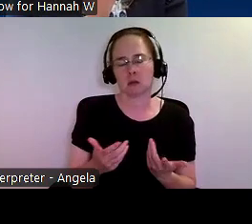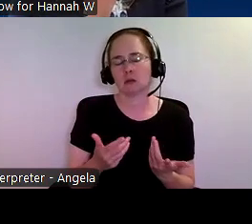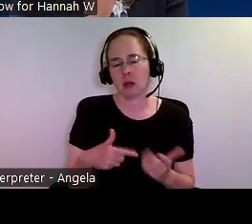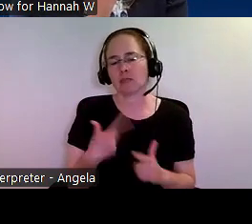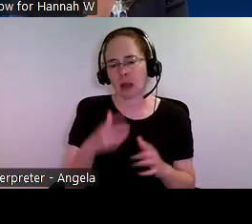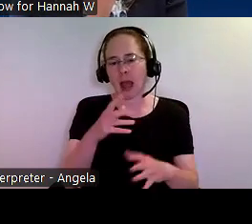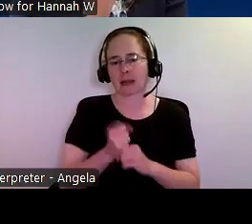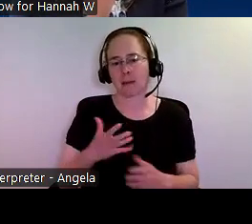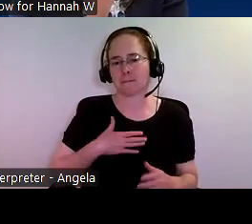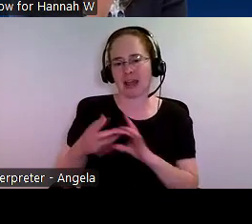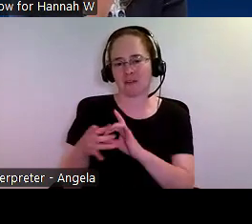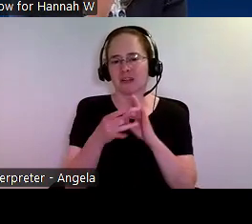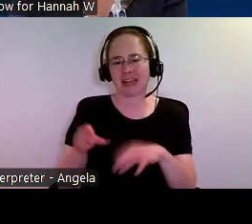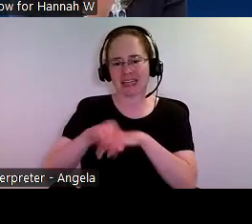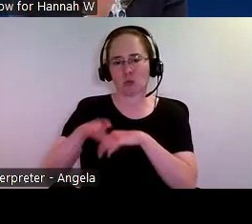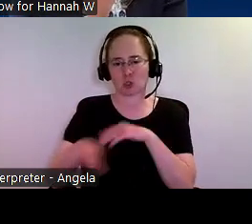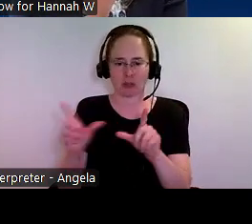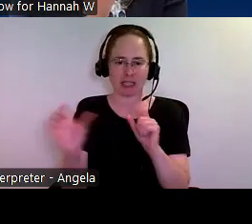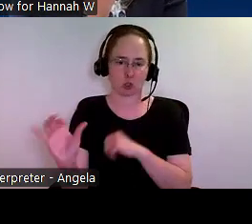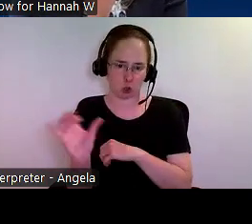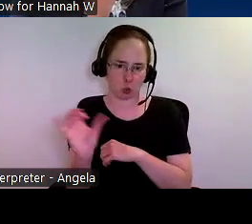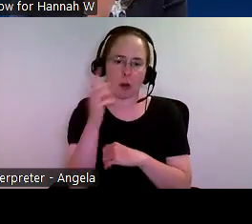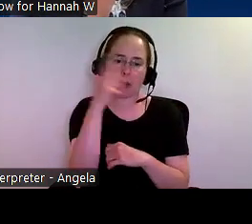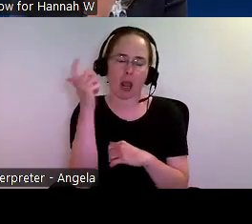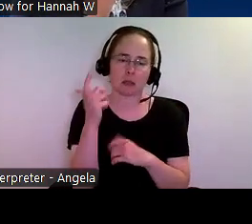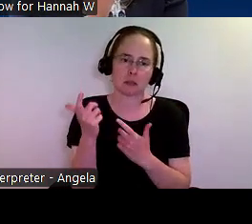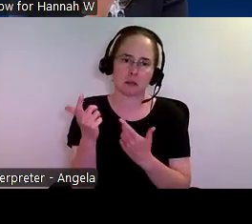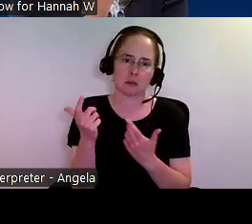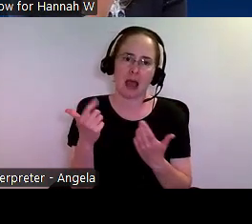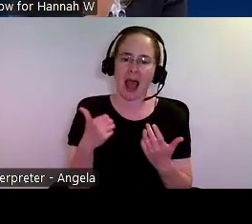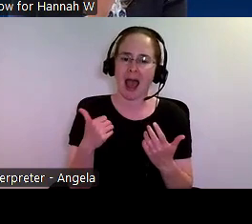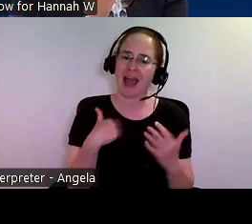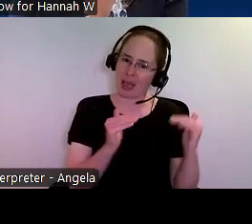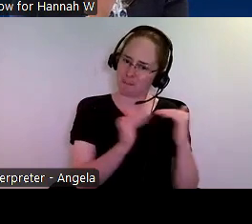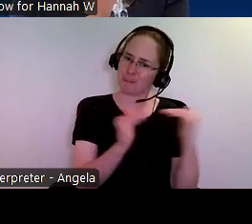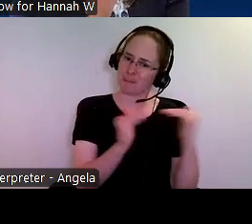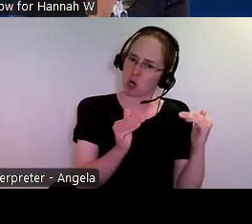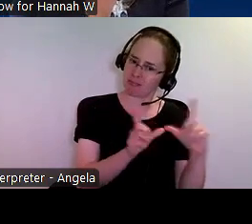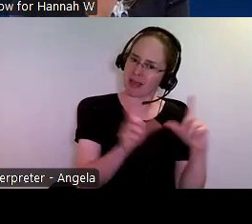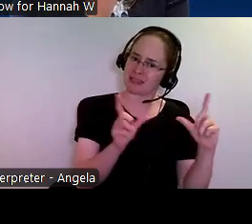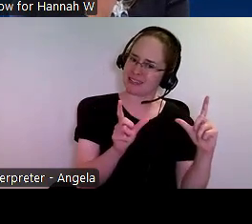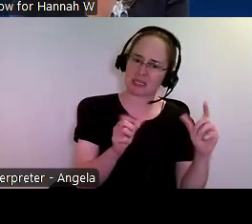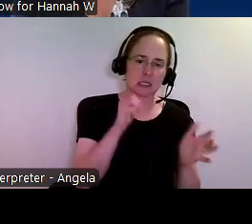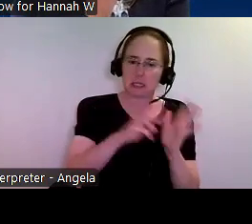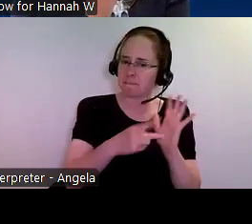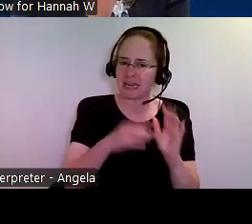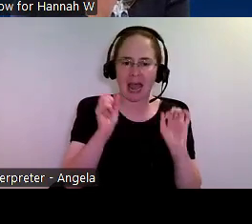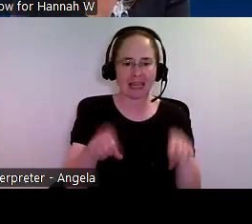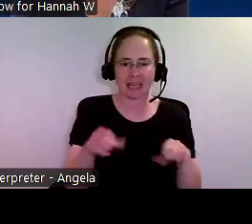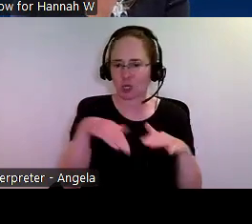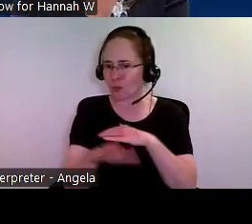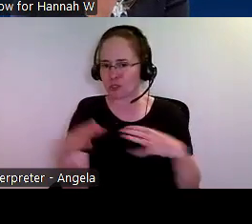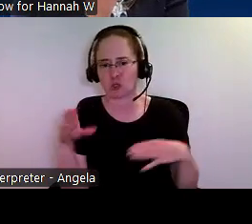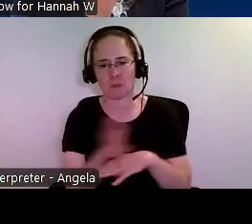my affiliated counselor license, because just because I had my peer counselor license didn't mean that I could go into the